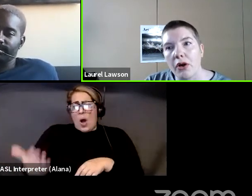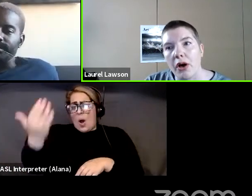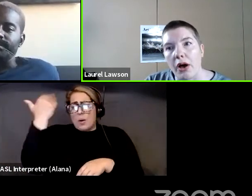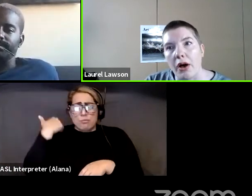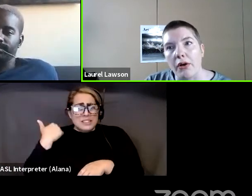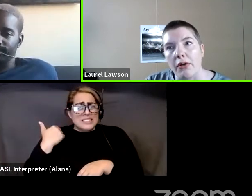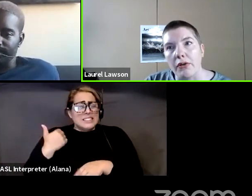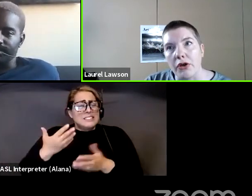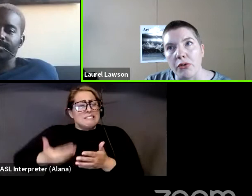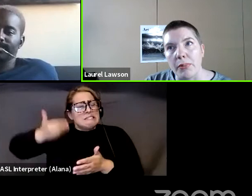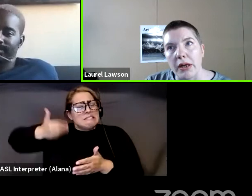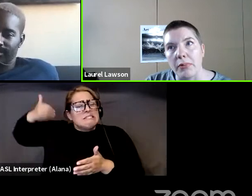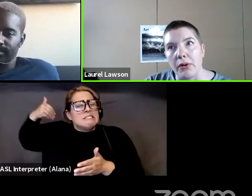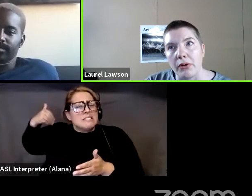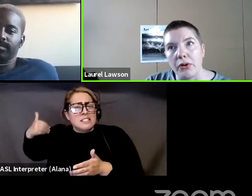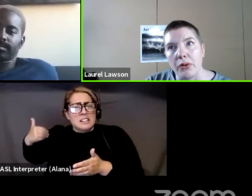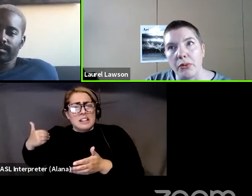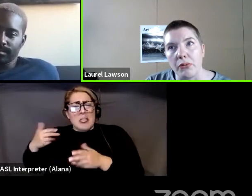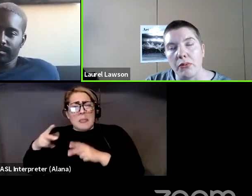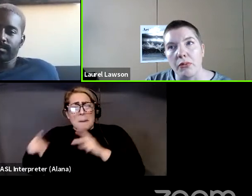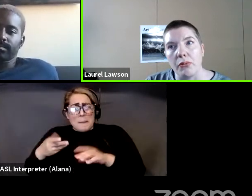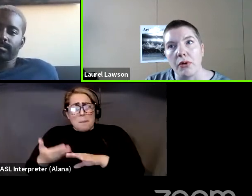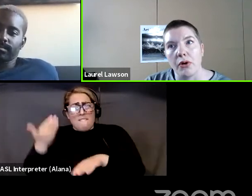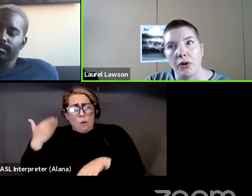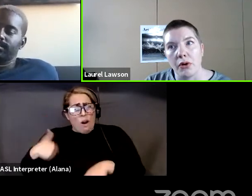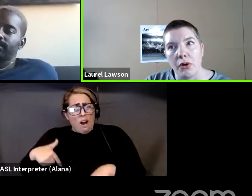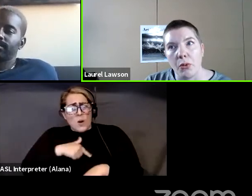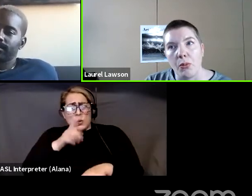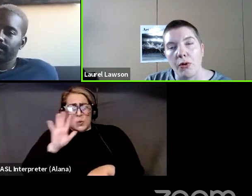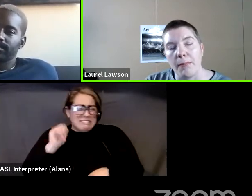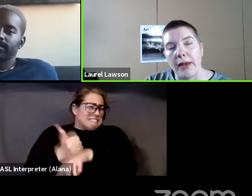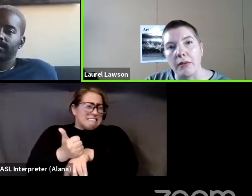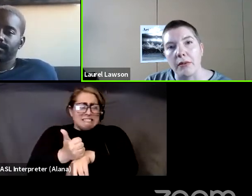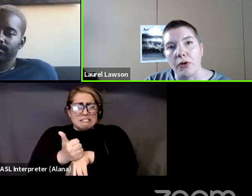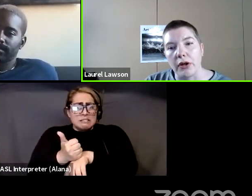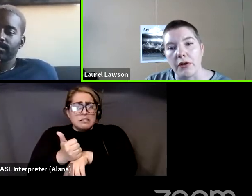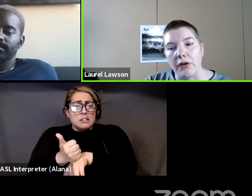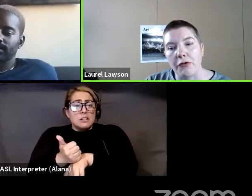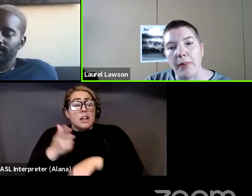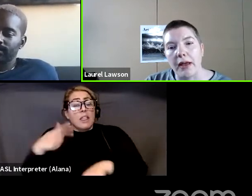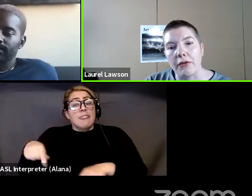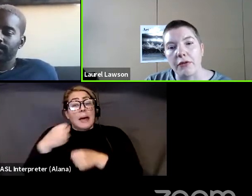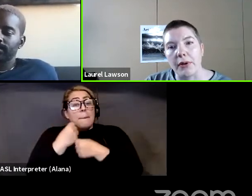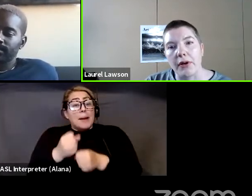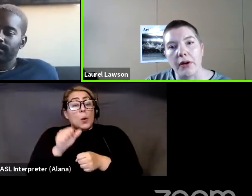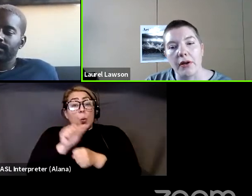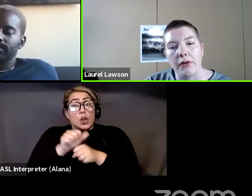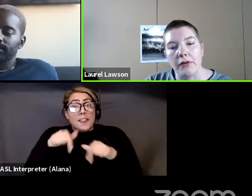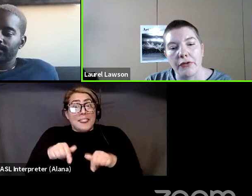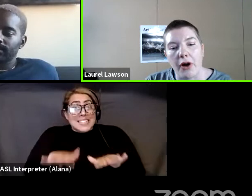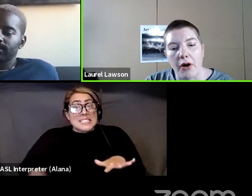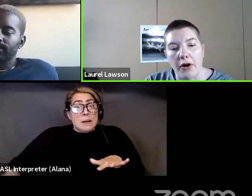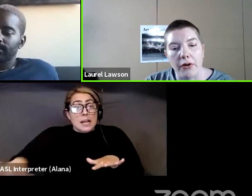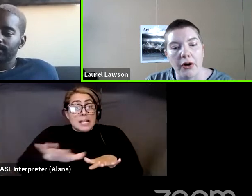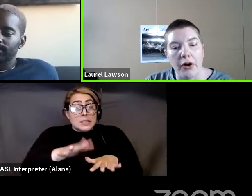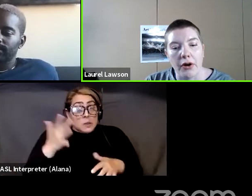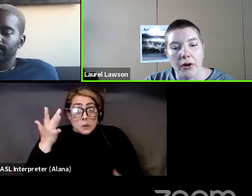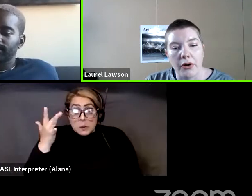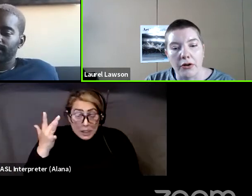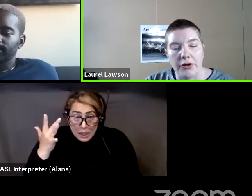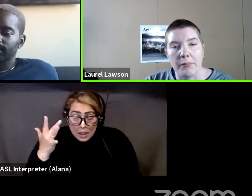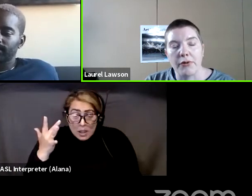ancestors, the people who were making work in this space, because